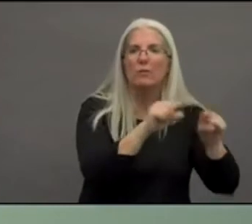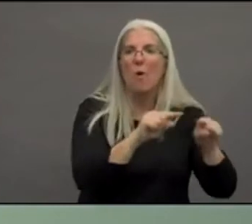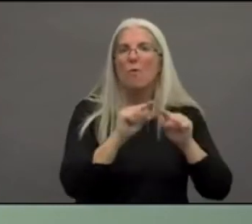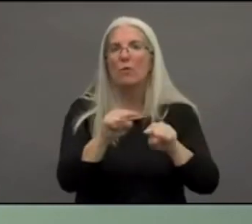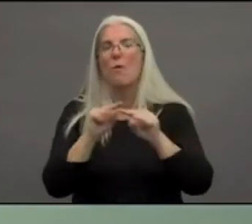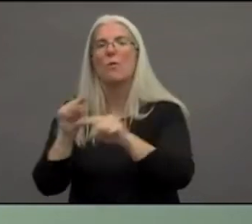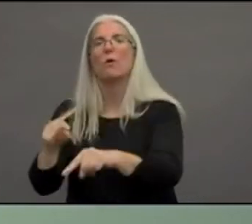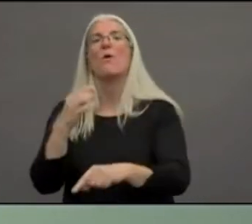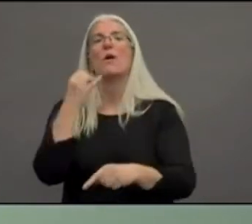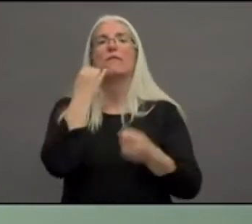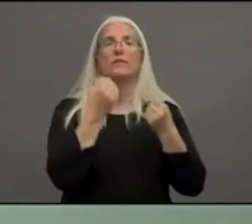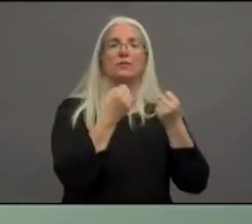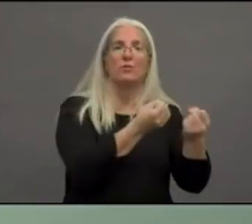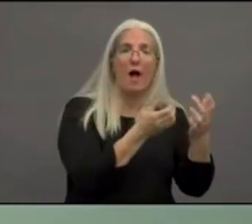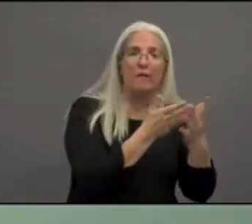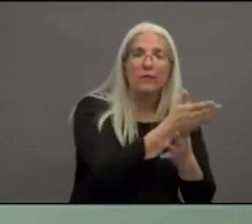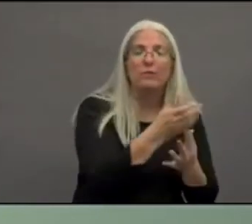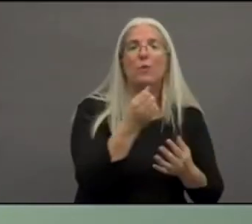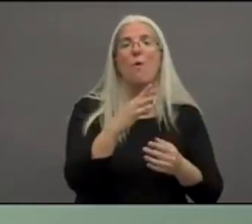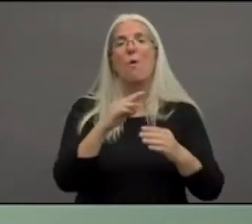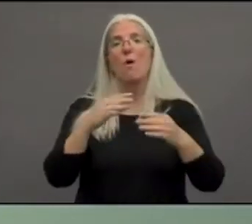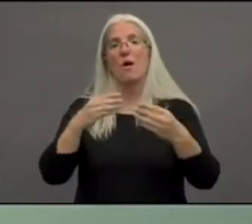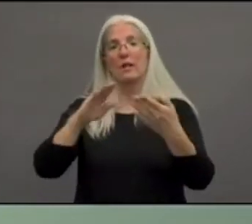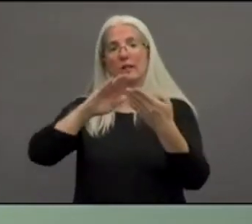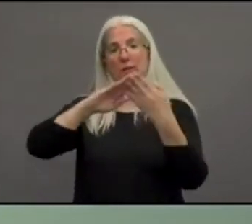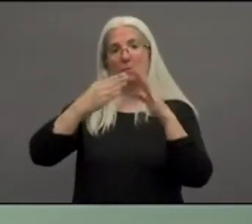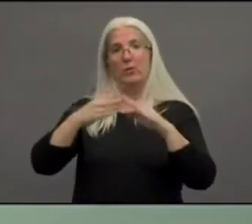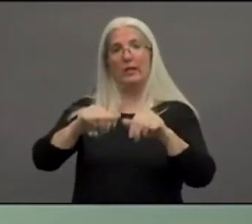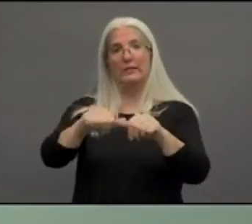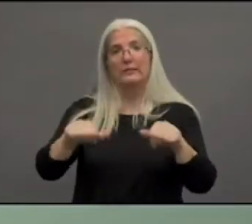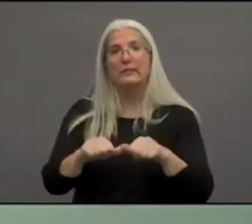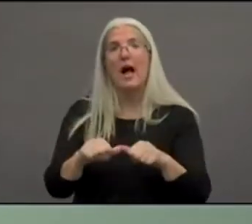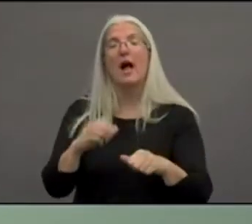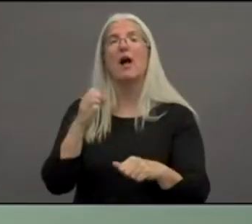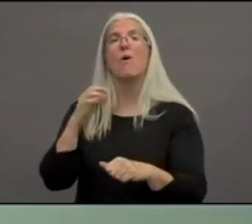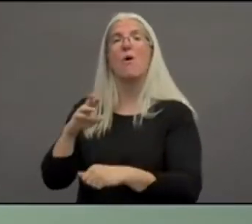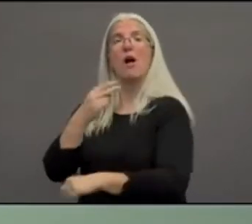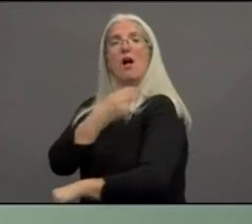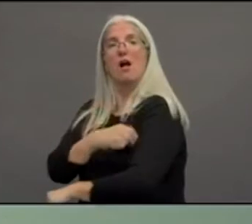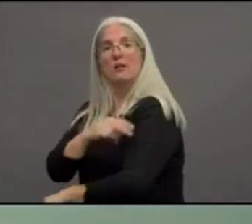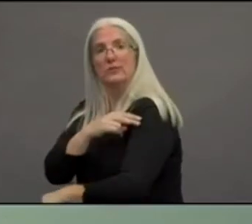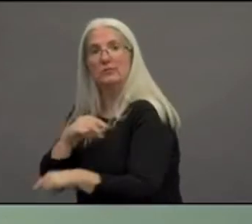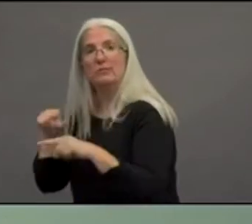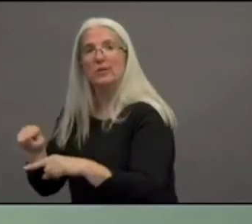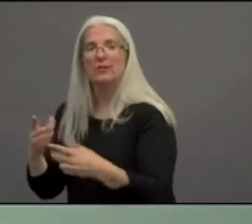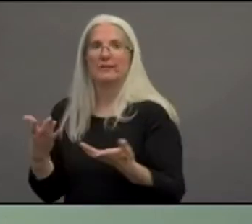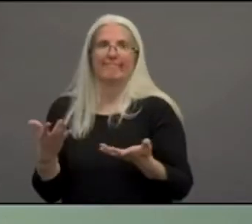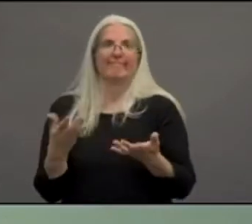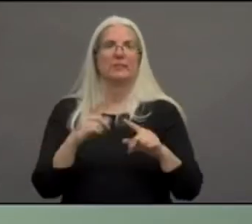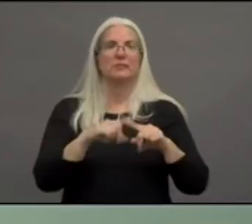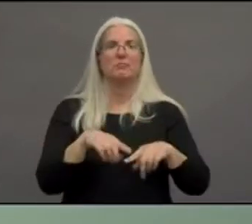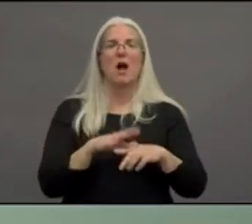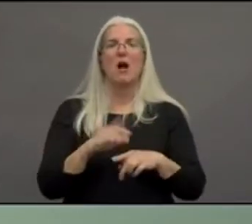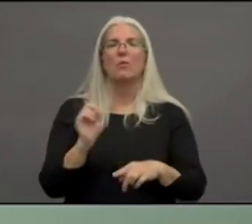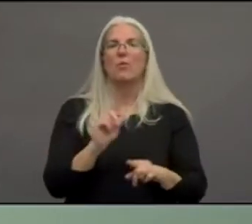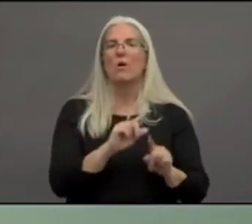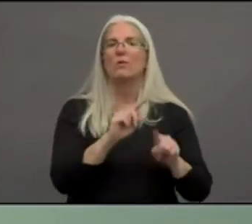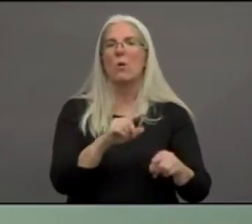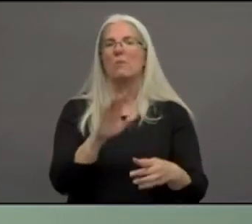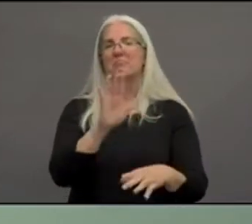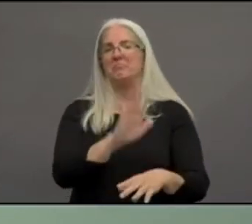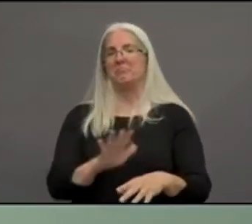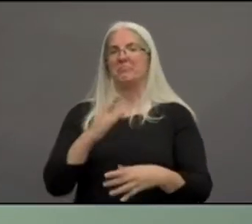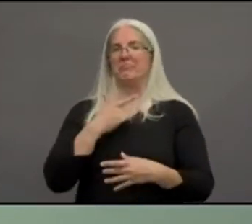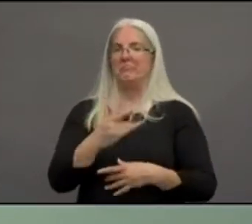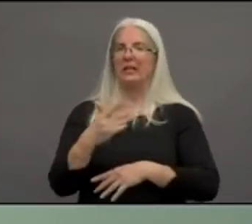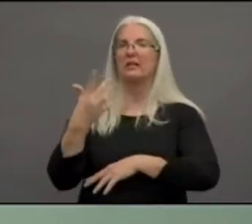if it was a community pop-up site, or if it was through your provider. But around that timeline is the average. And